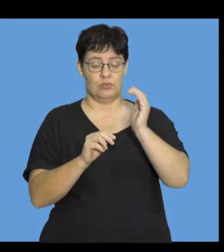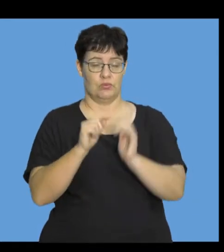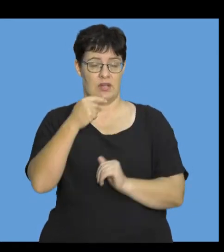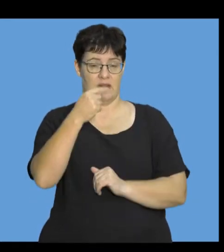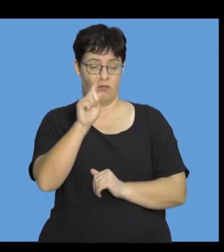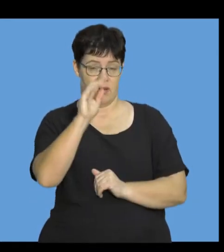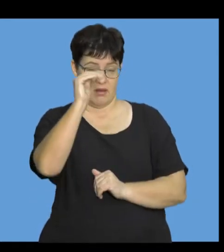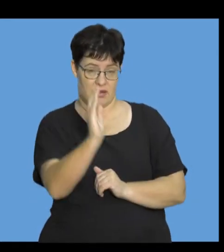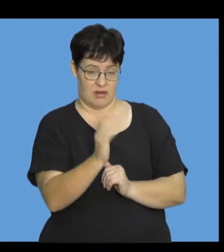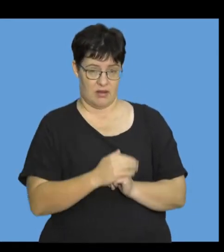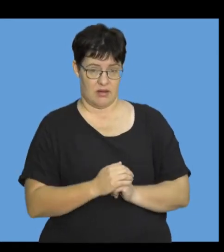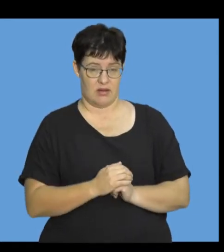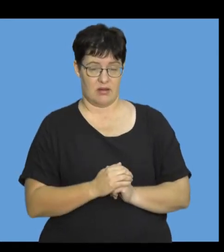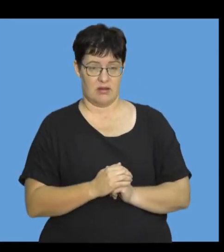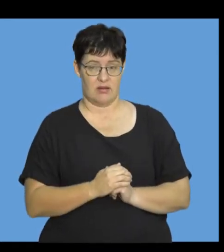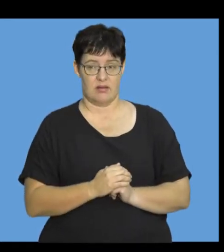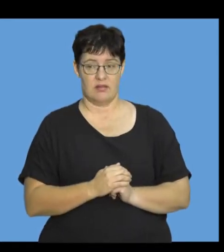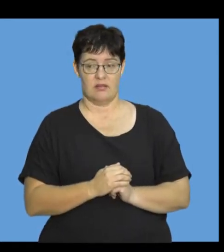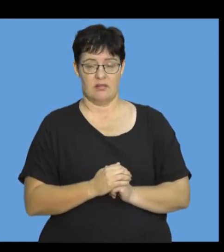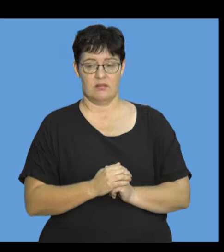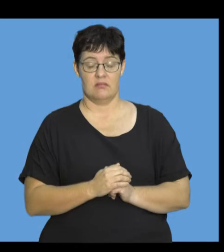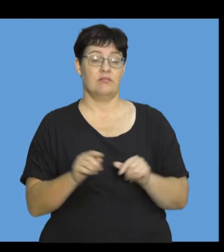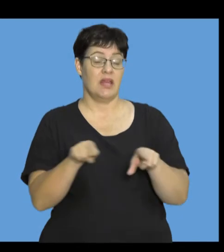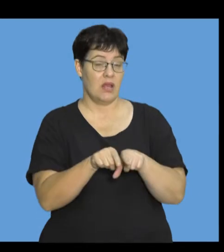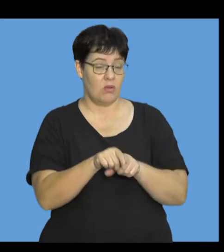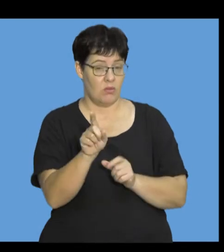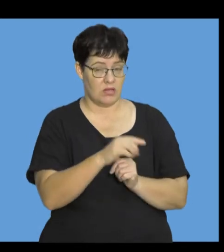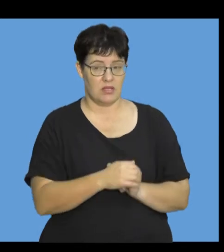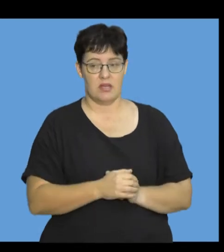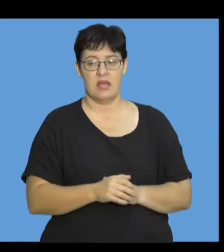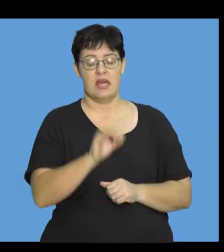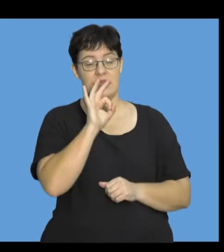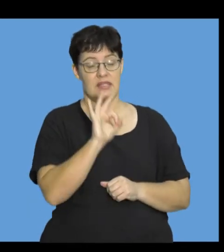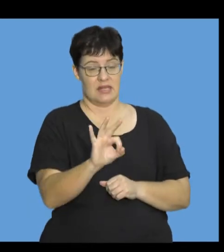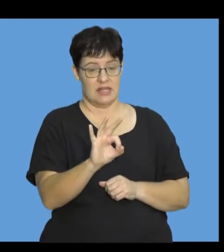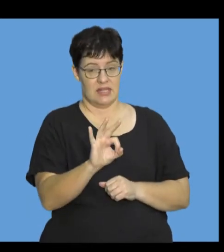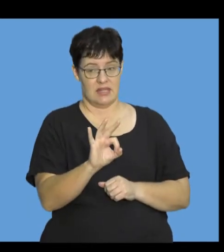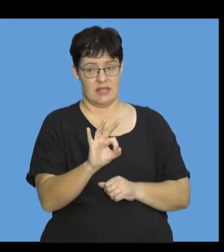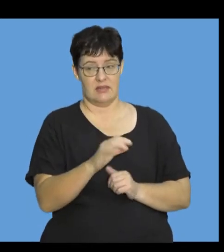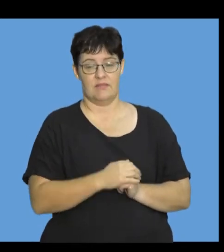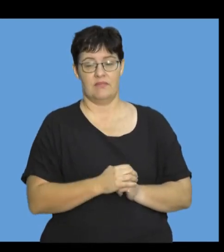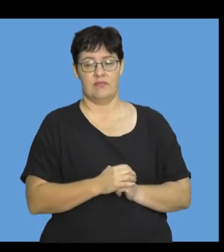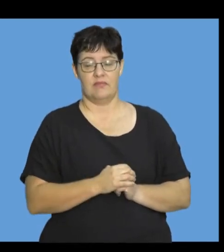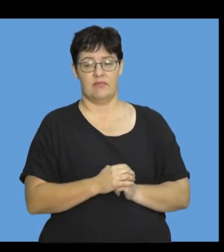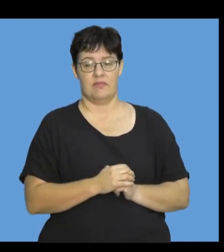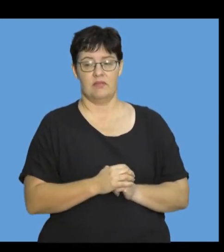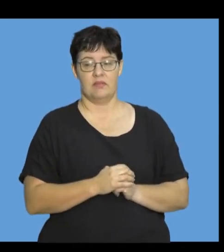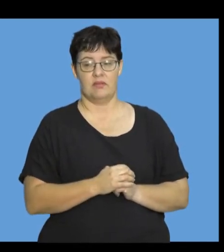1, and this will be equals to 3 to the exponent of